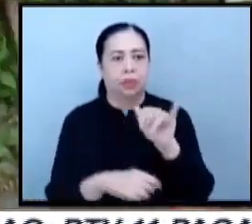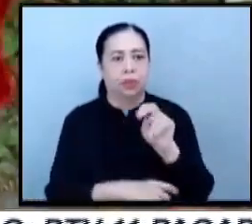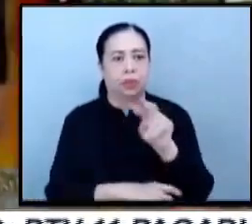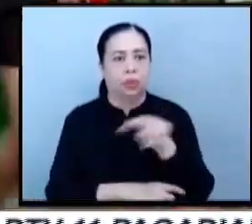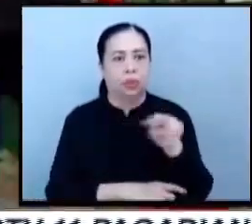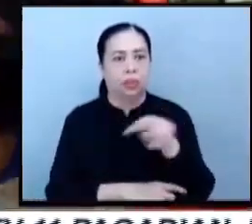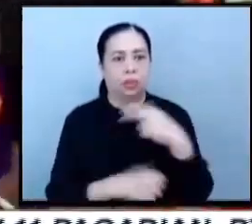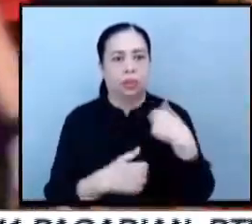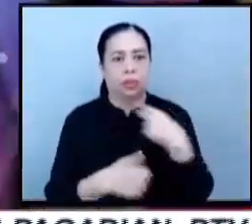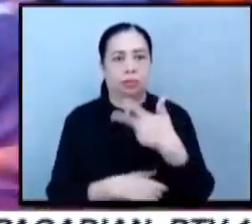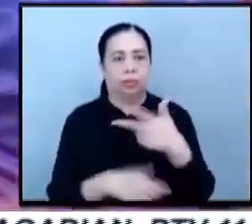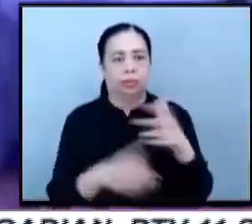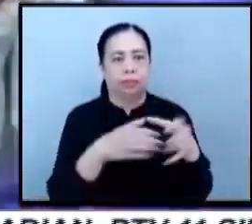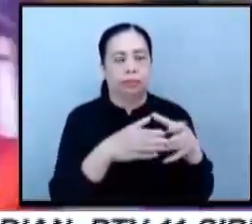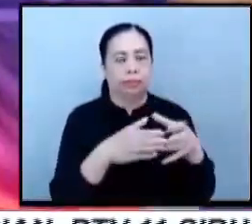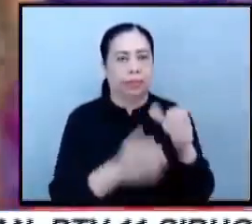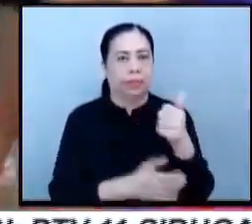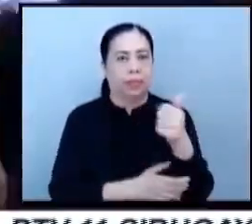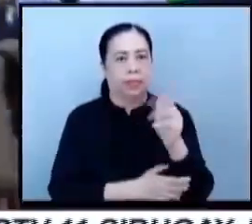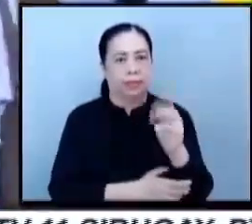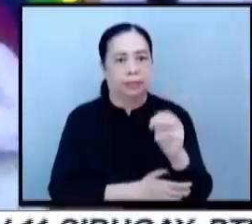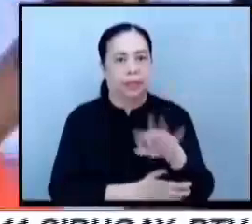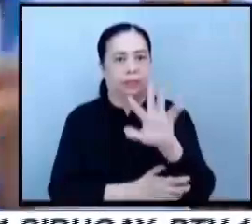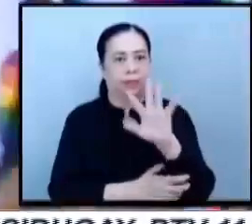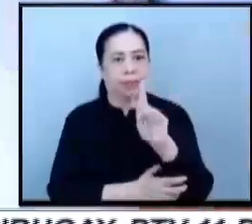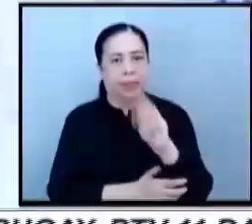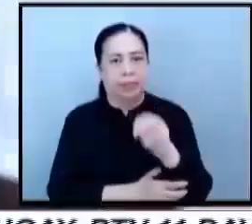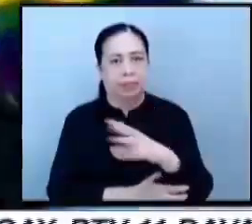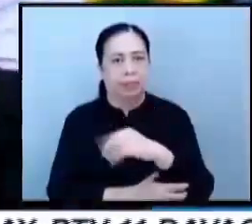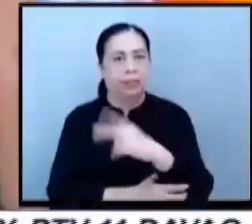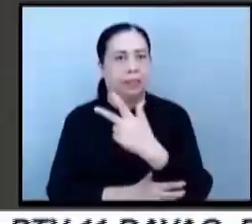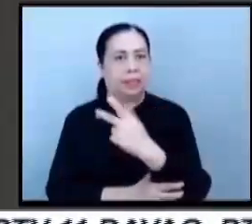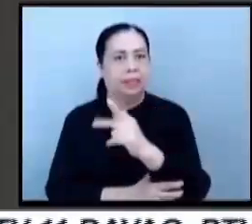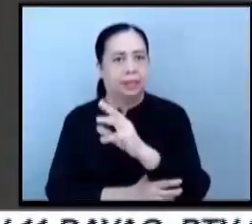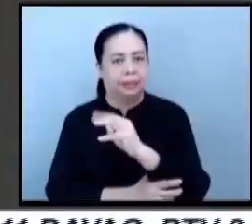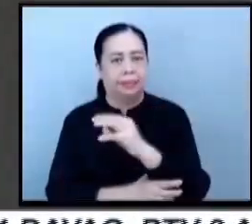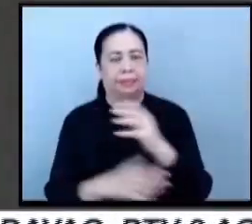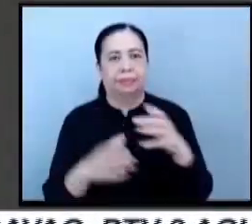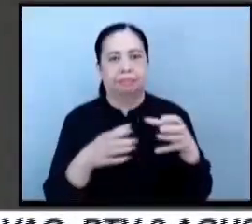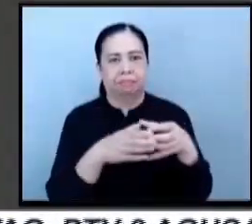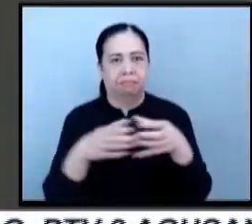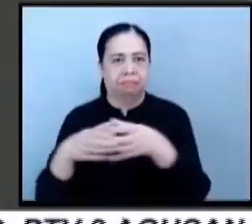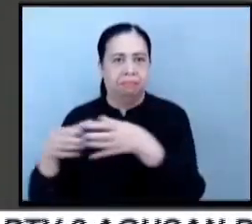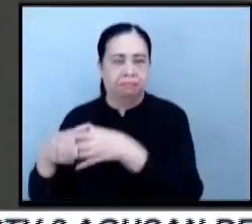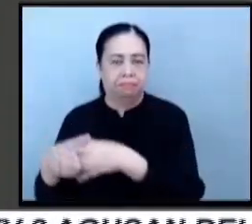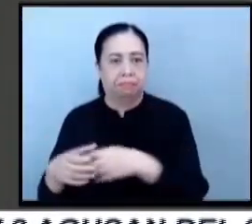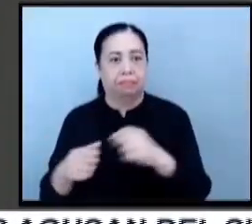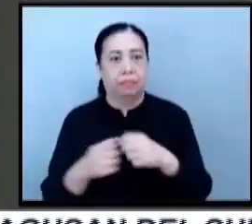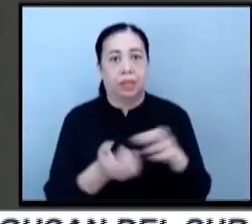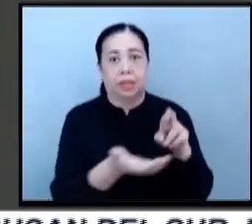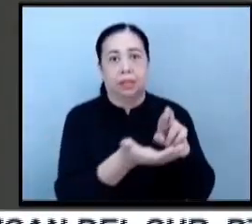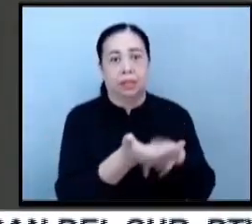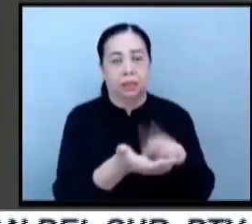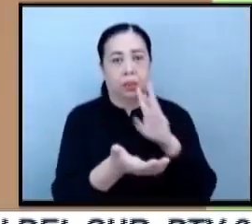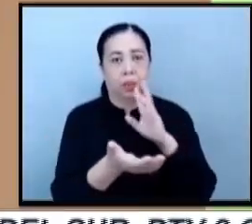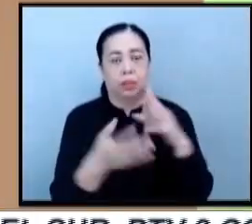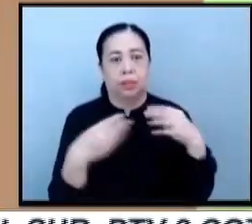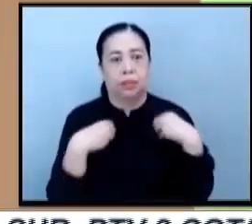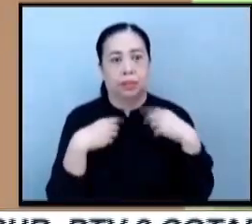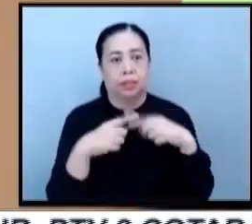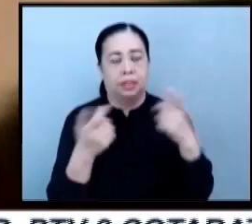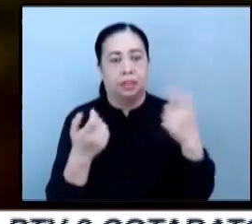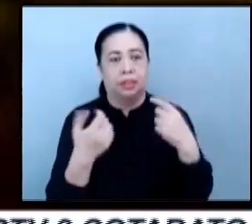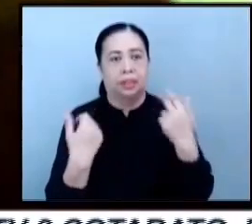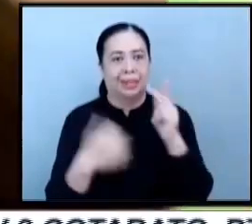kategorya, ang 10 kilometers, 5 kilometers at 3 kilometers. Ang mga rirehistro ay makakatanggap ng race kits,